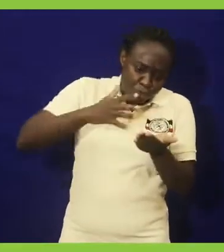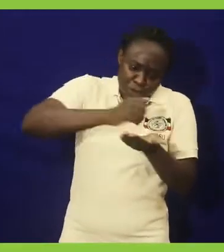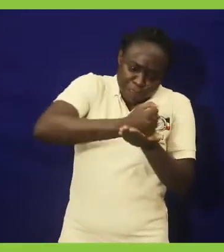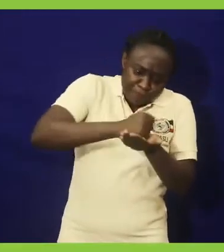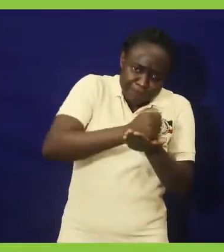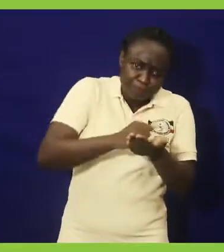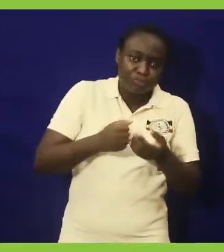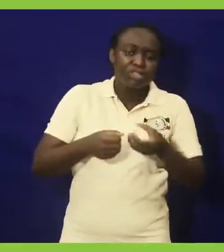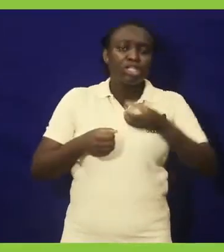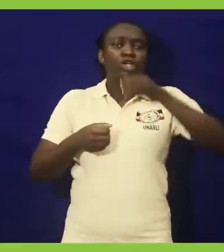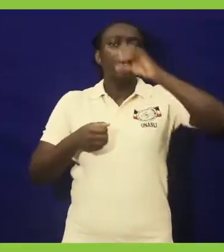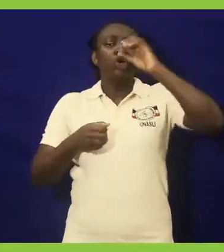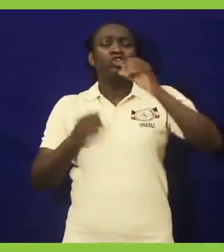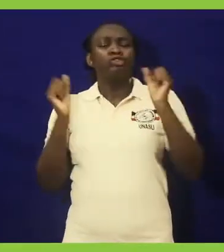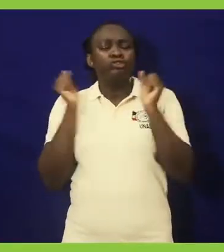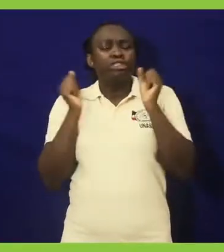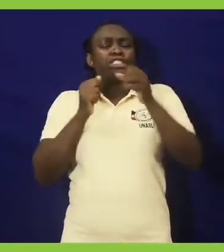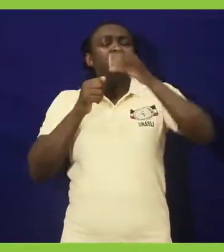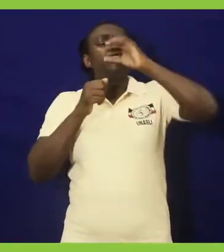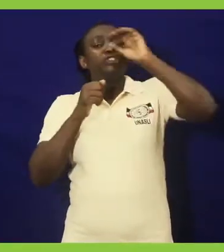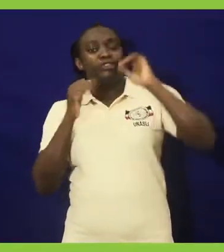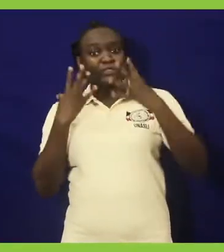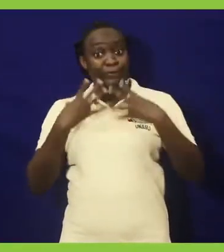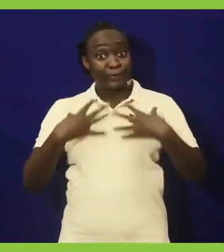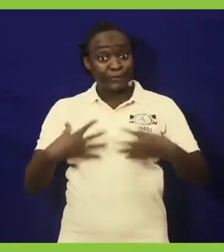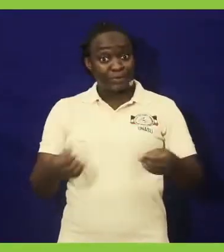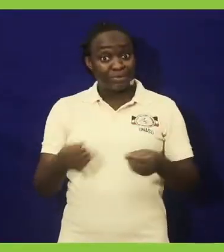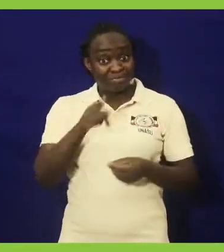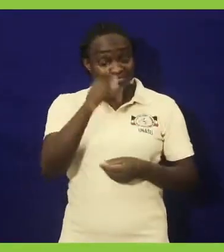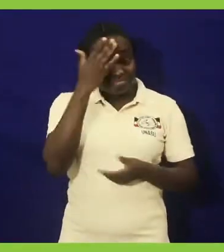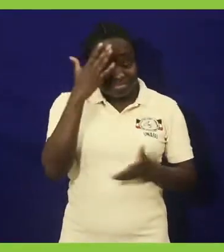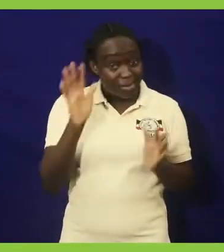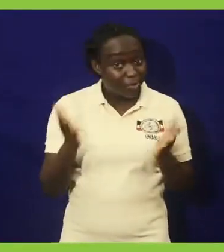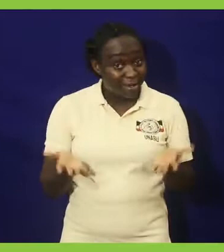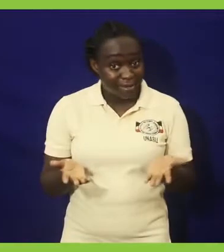flowers are sources of herbal medicine.